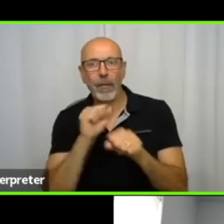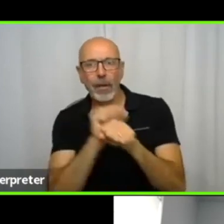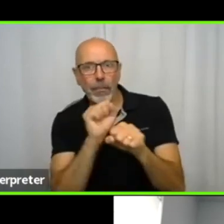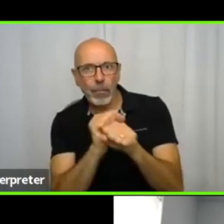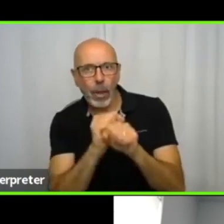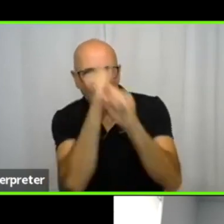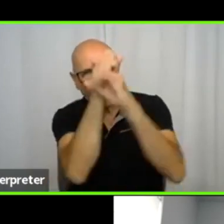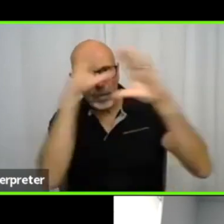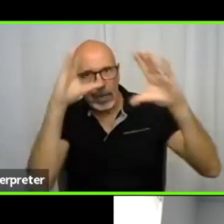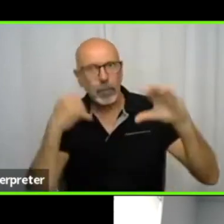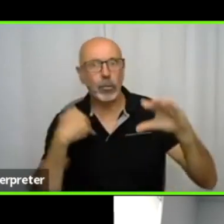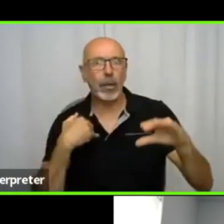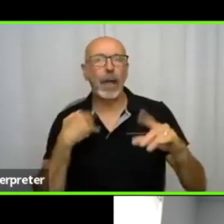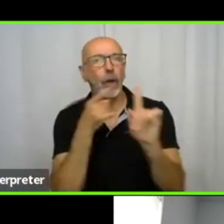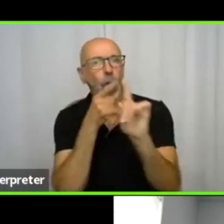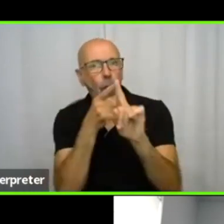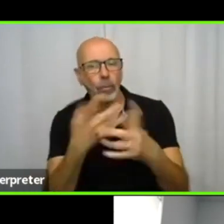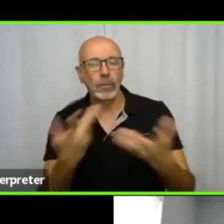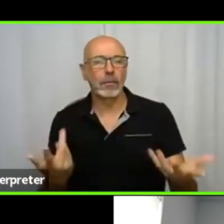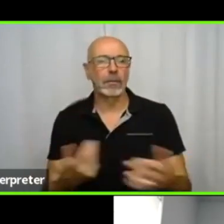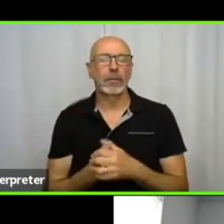have personal goals, and